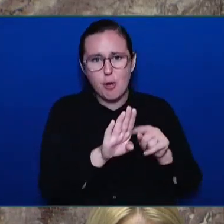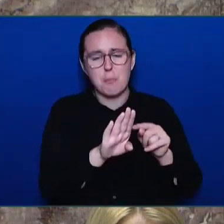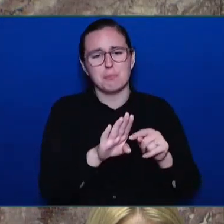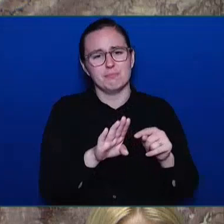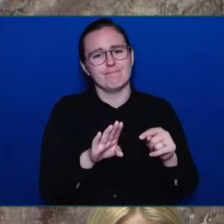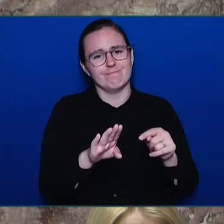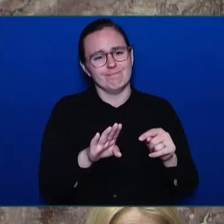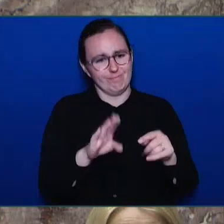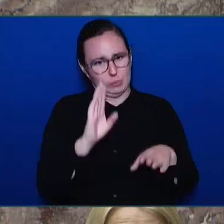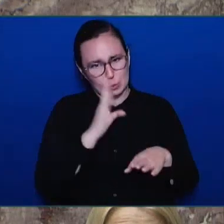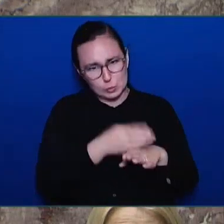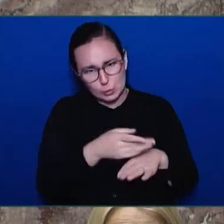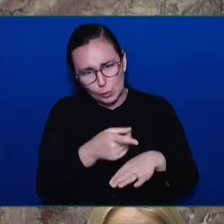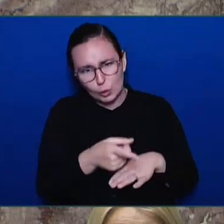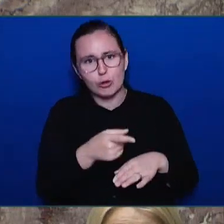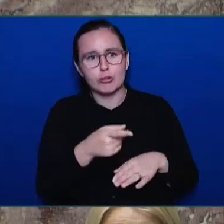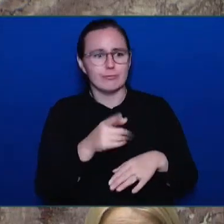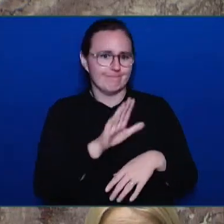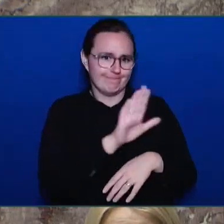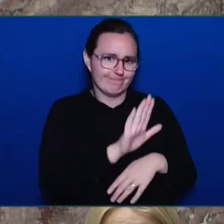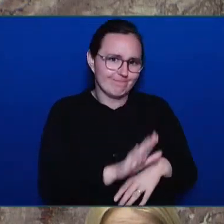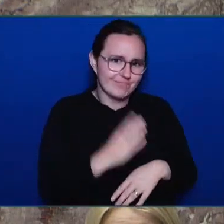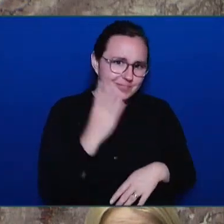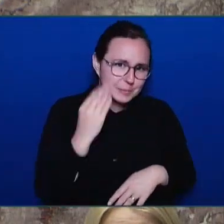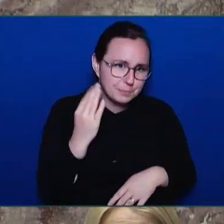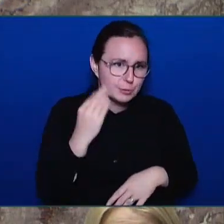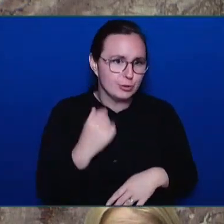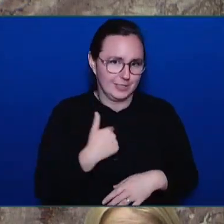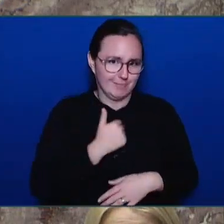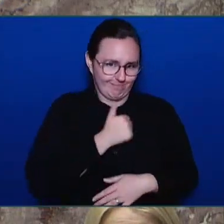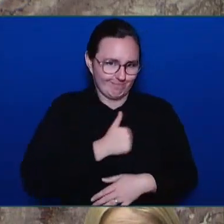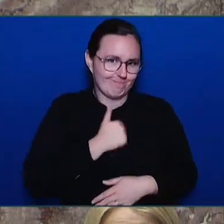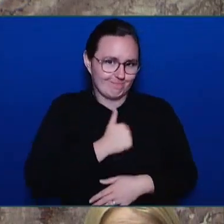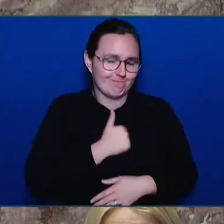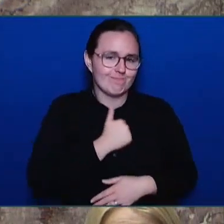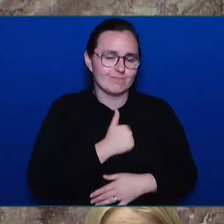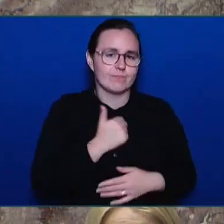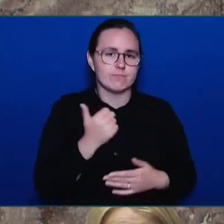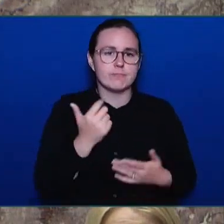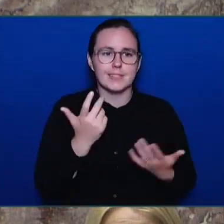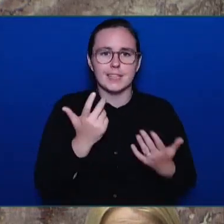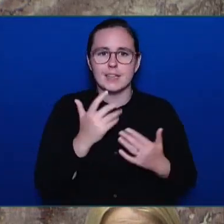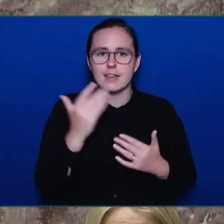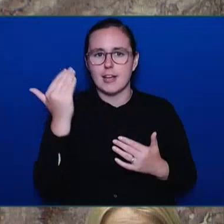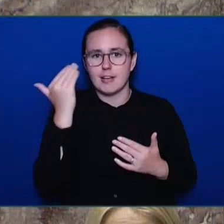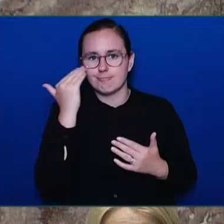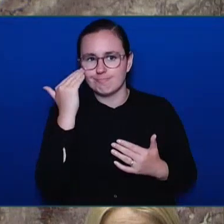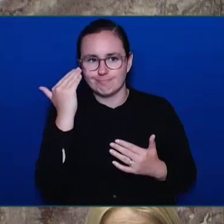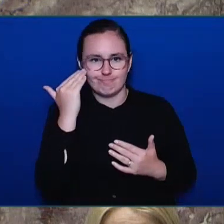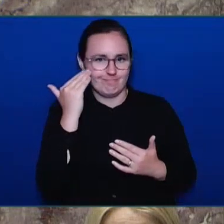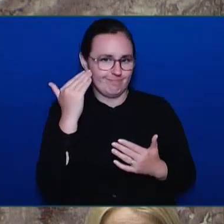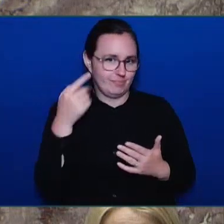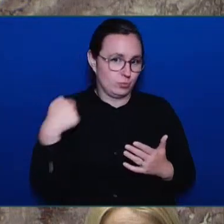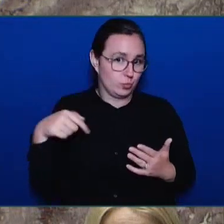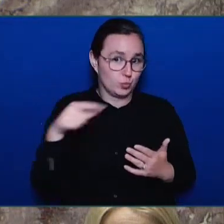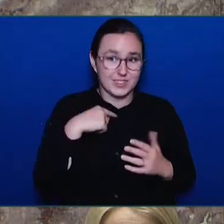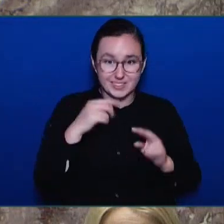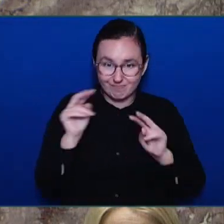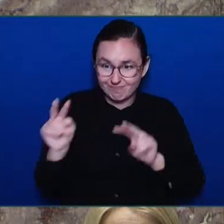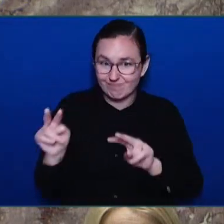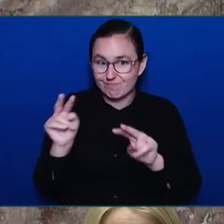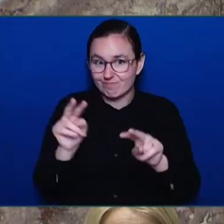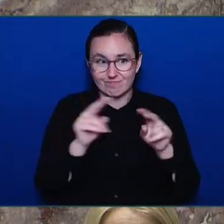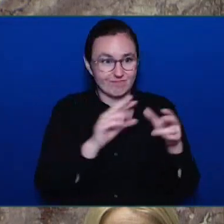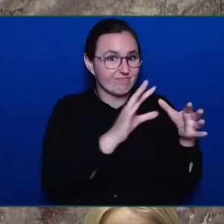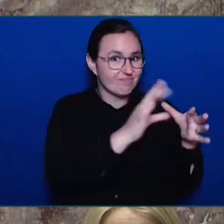course hear from parents. And again, I know that many of us hear stories with respect to the